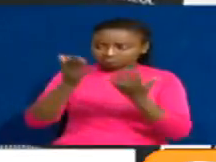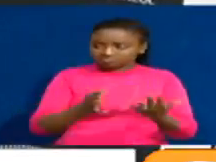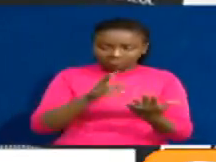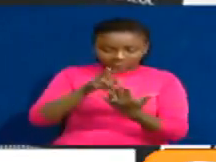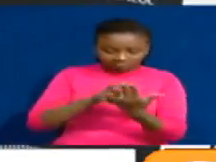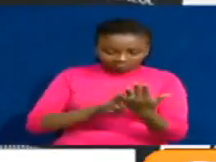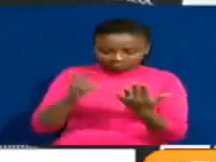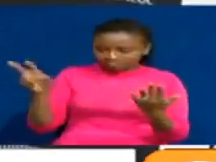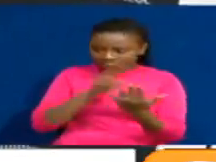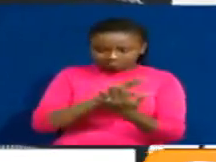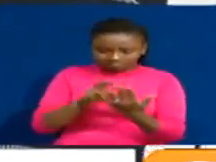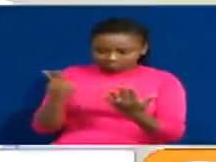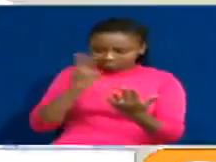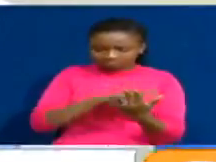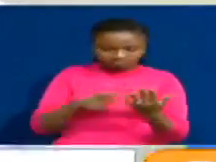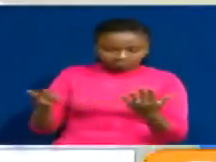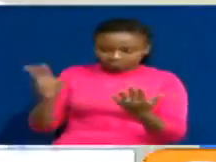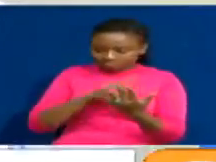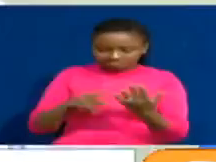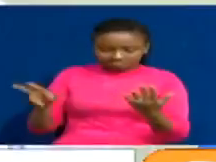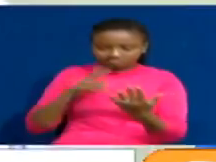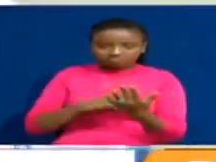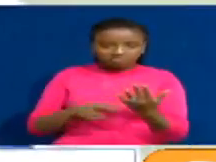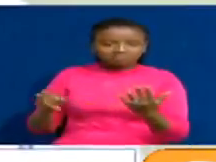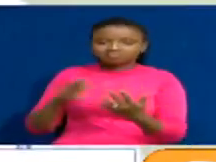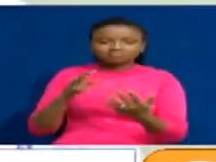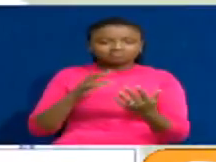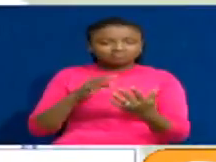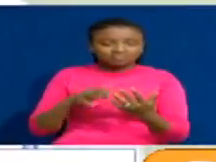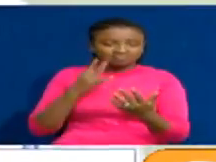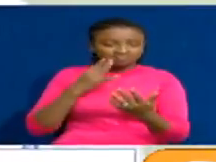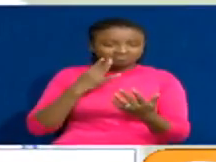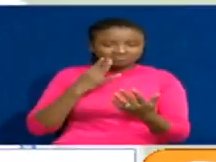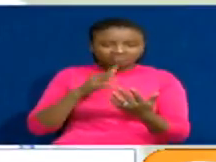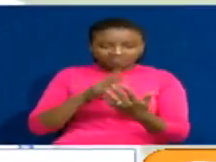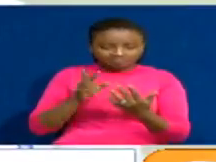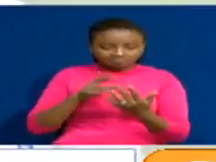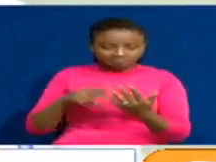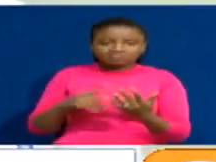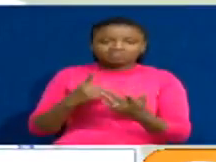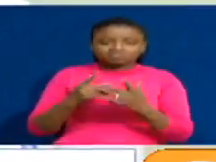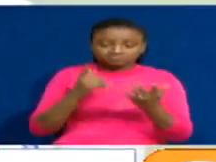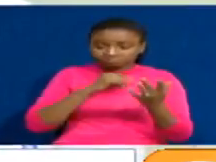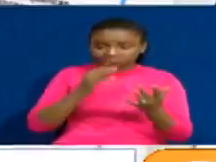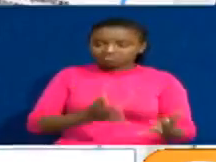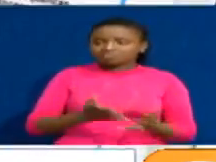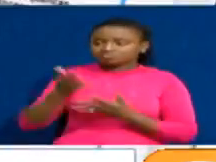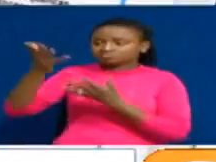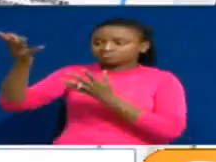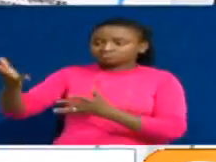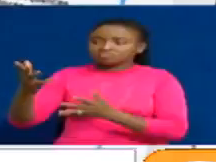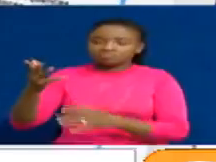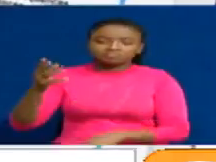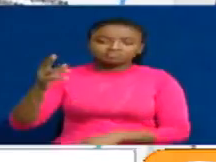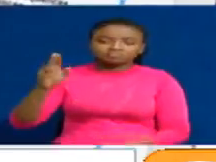capacity to do that. And that's why it's called a sequencer. After I've gotten my sequences, the thing is that now I subject these sequences to what we